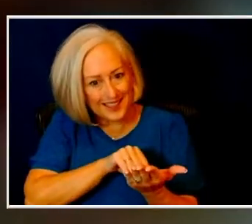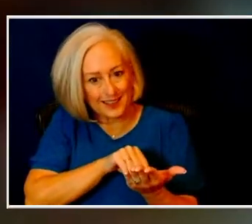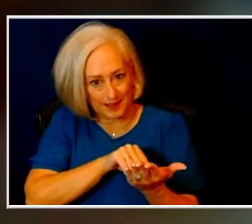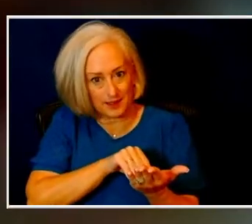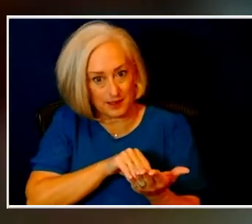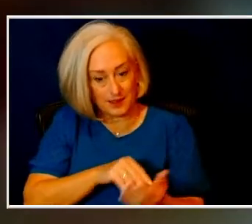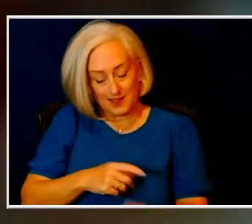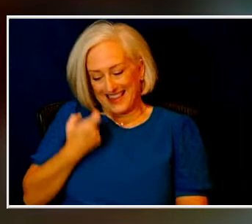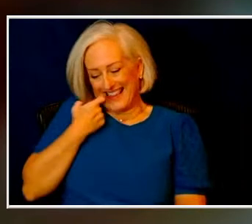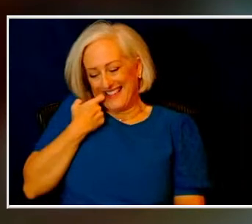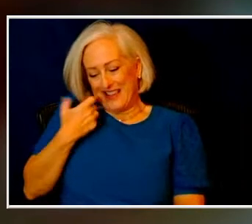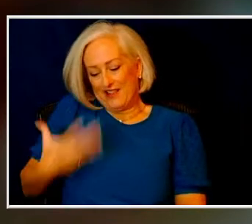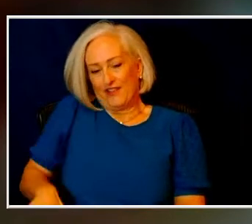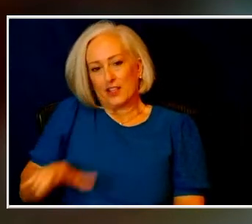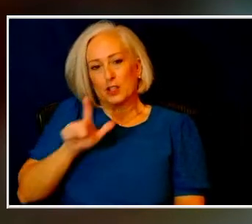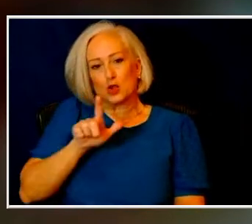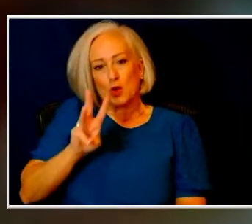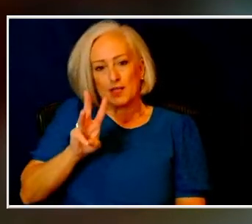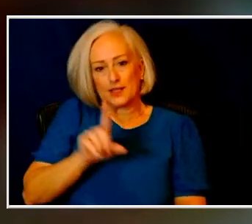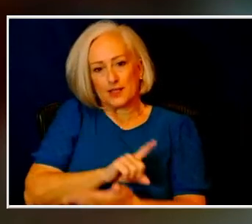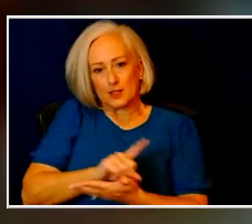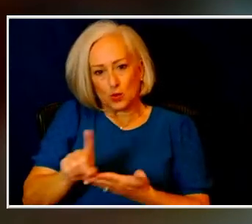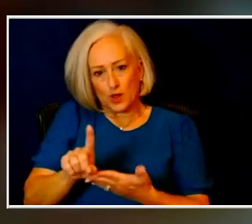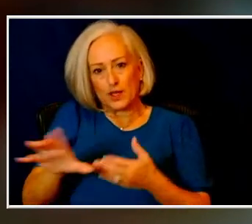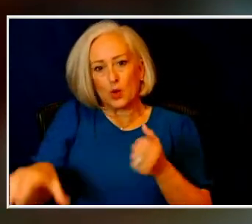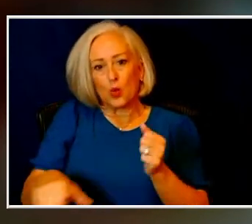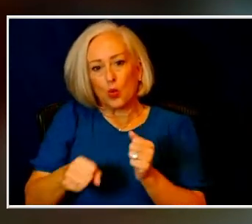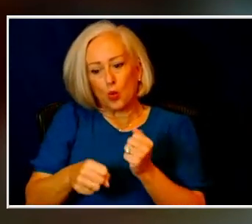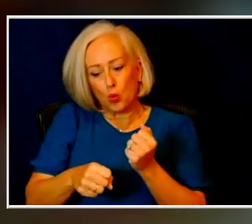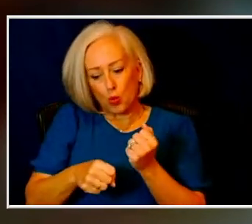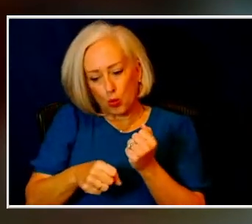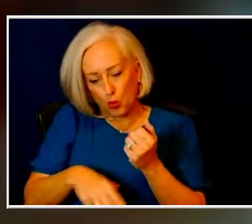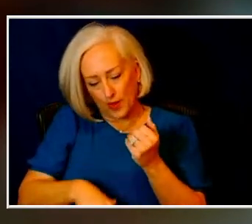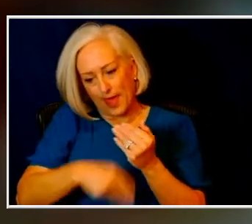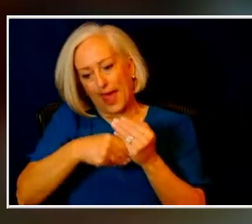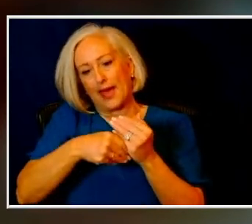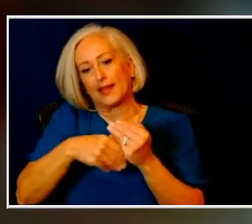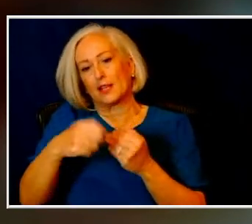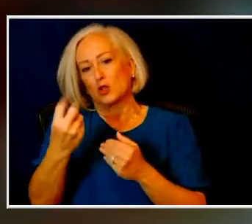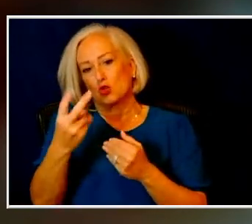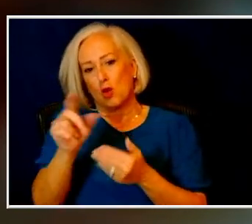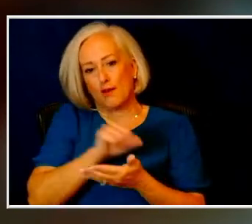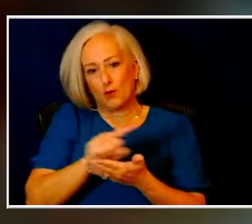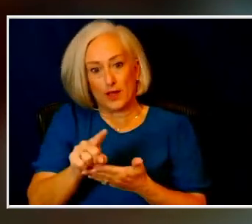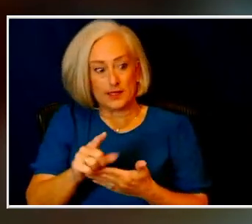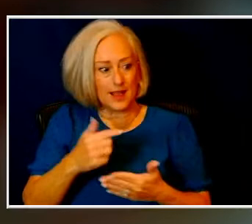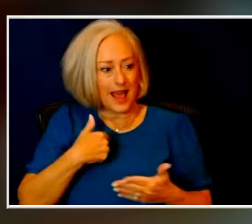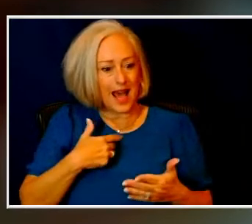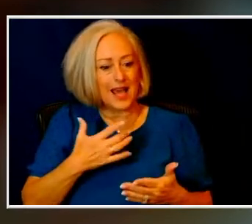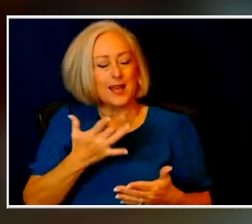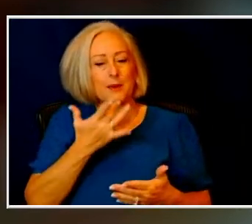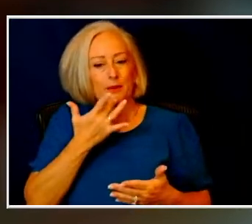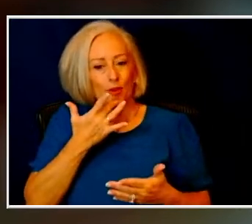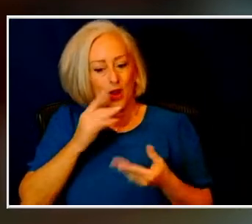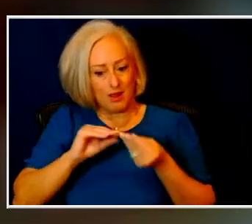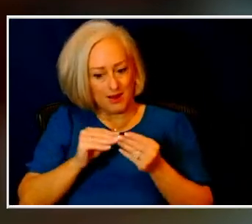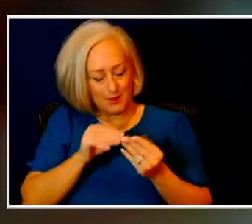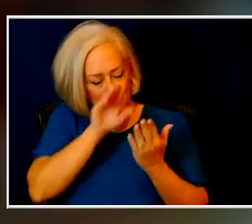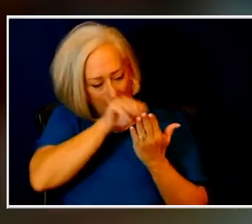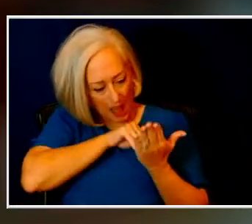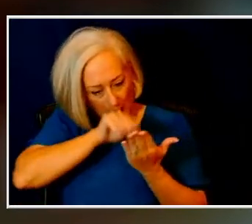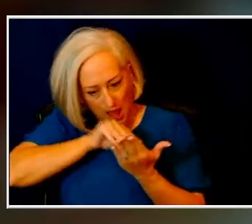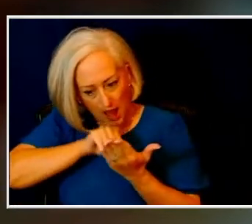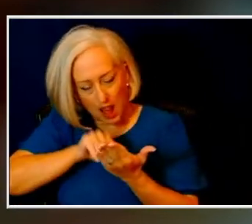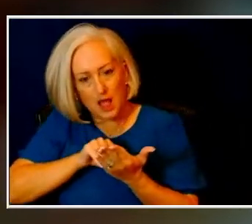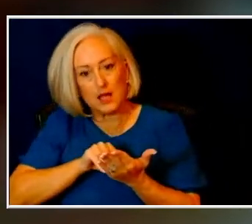26 weeks in the weight clinic and a 12-week extension. And I'm a numbers person, and I like gathering data. The weeks that my steps